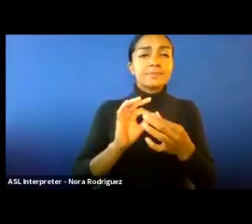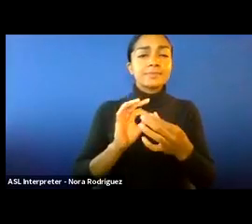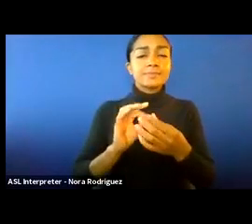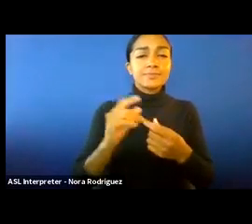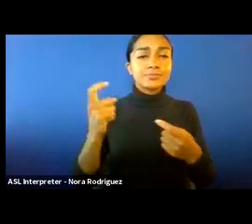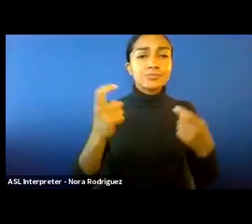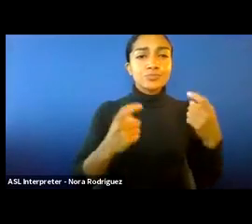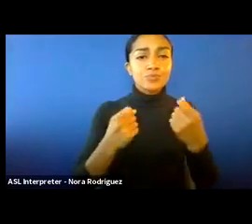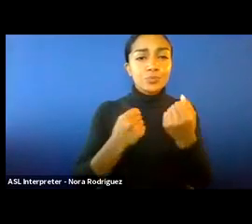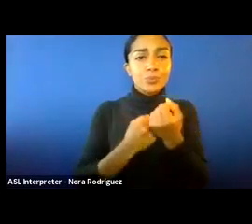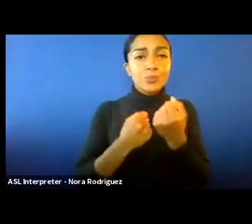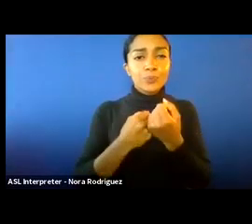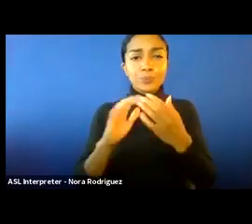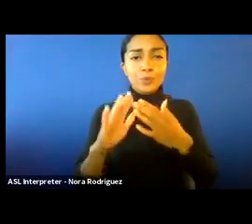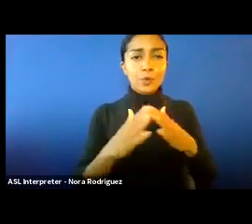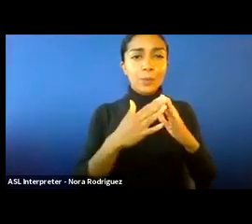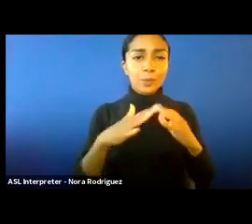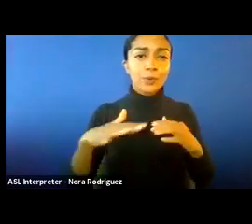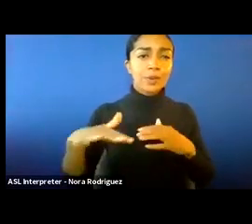Ashe.